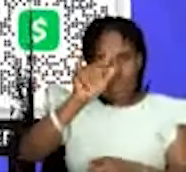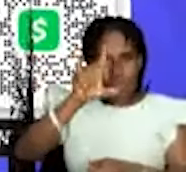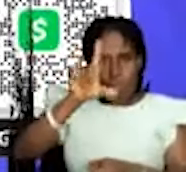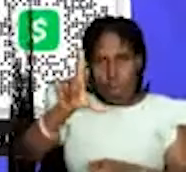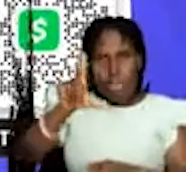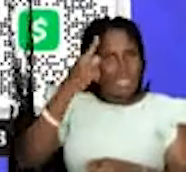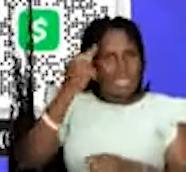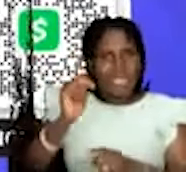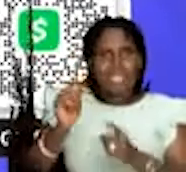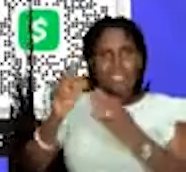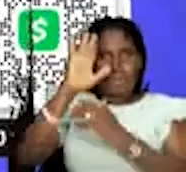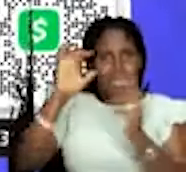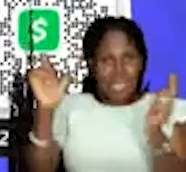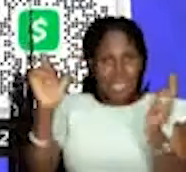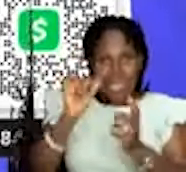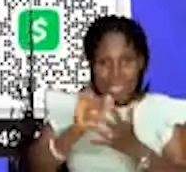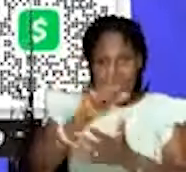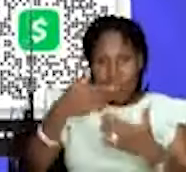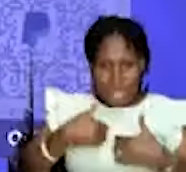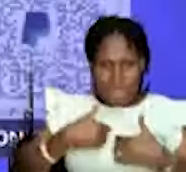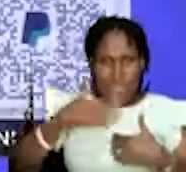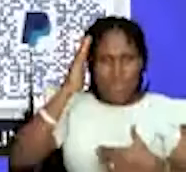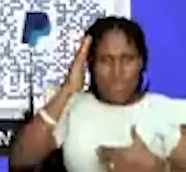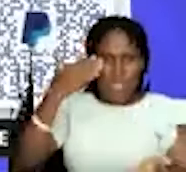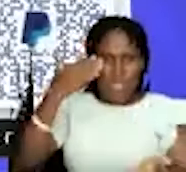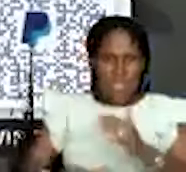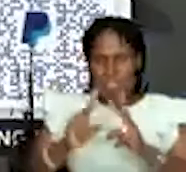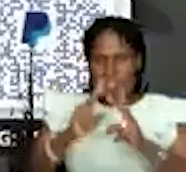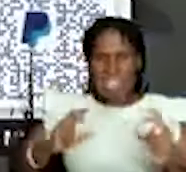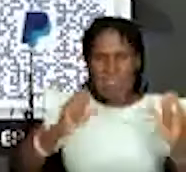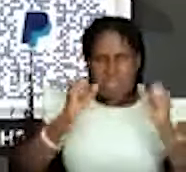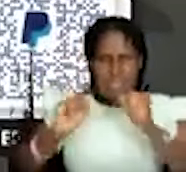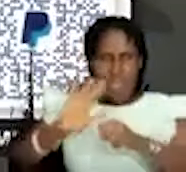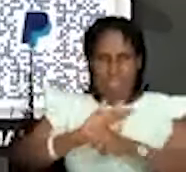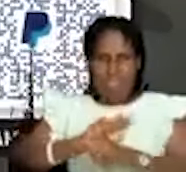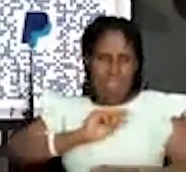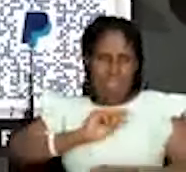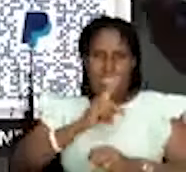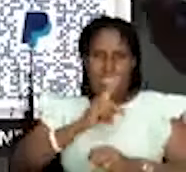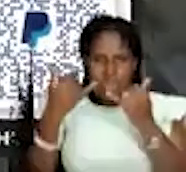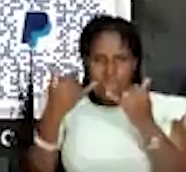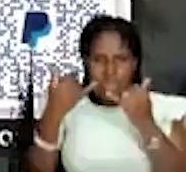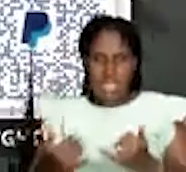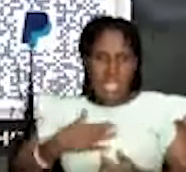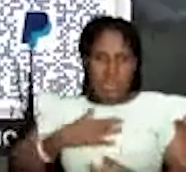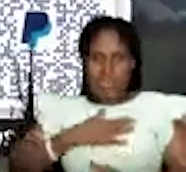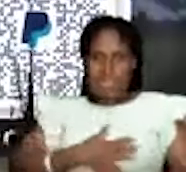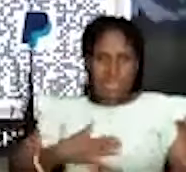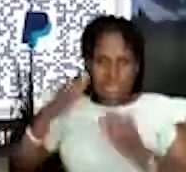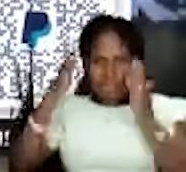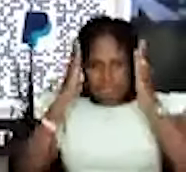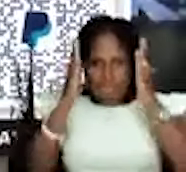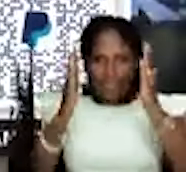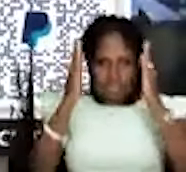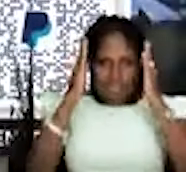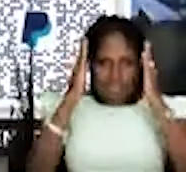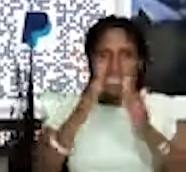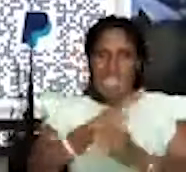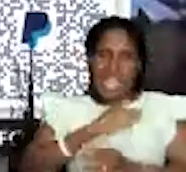birth a very powerful ministry from tonight. Please, I want you to lend me your attention and listen